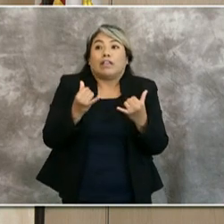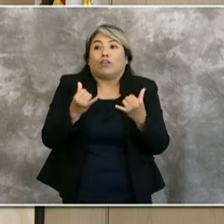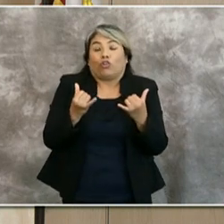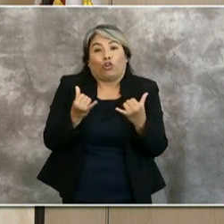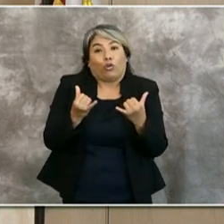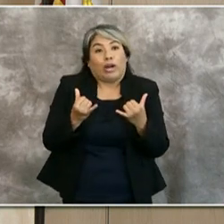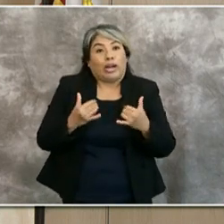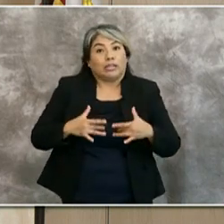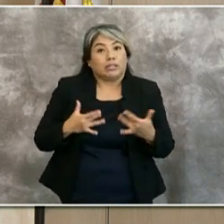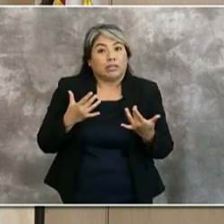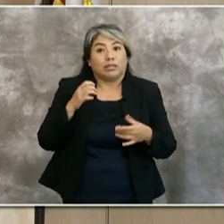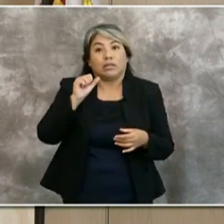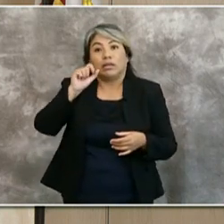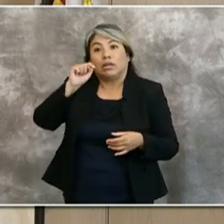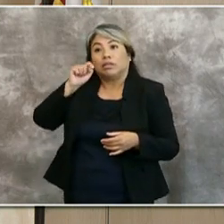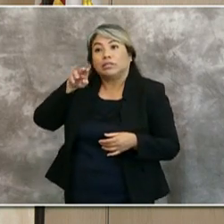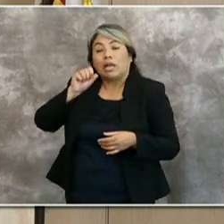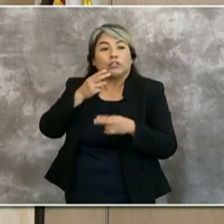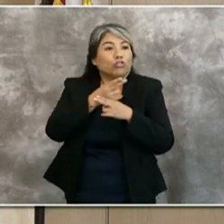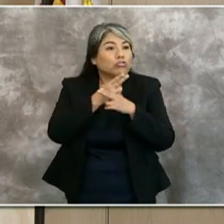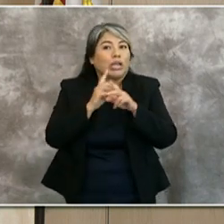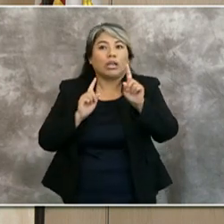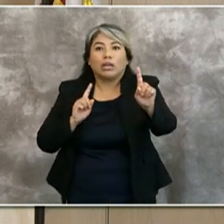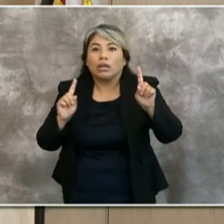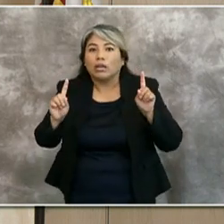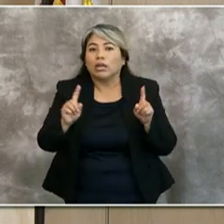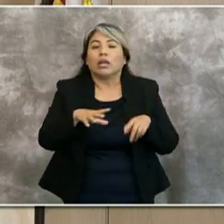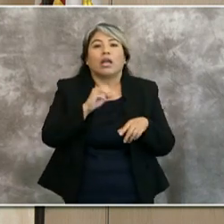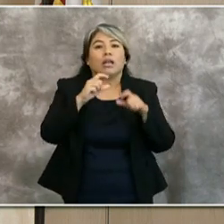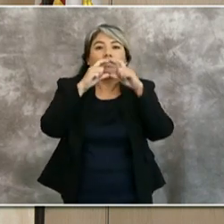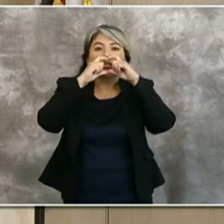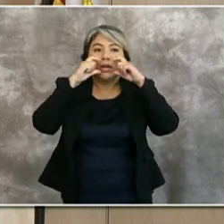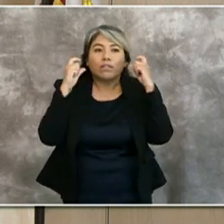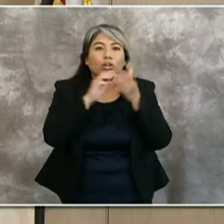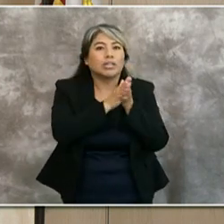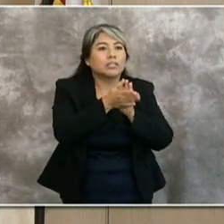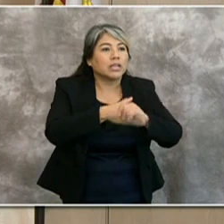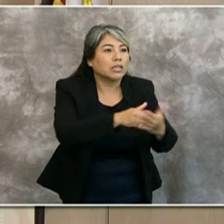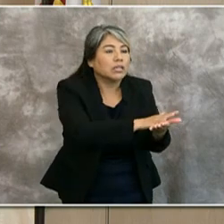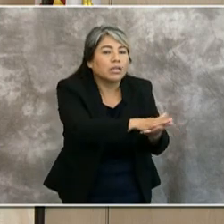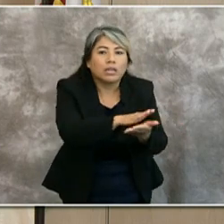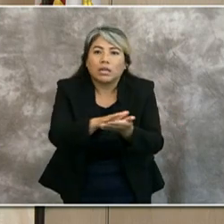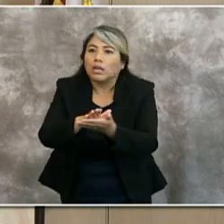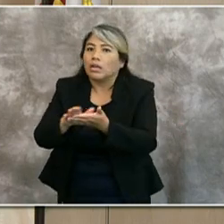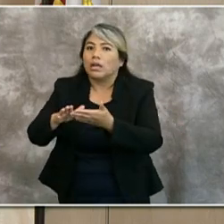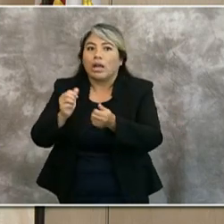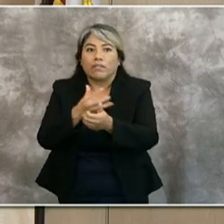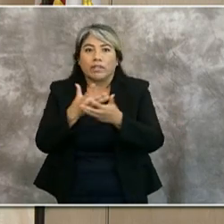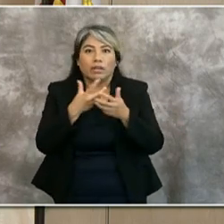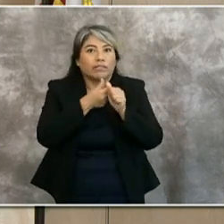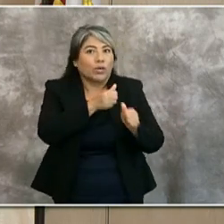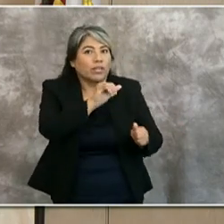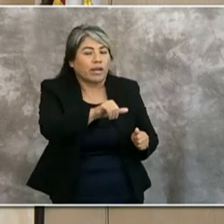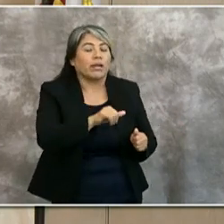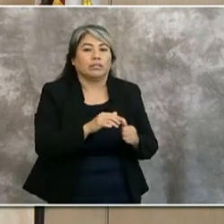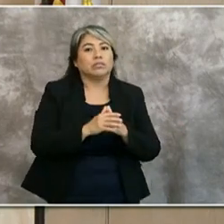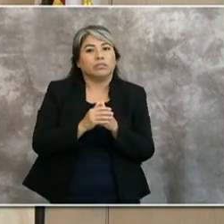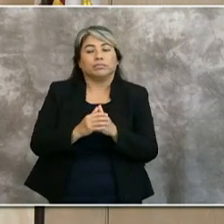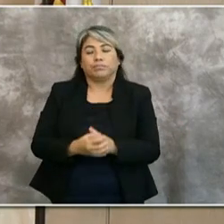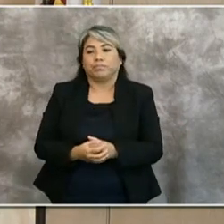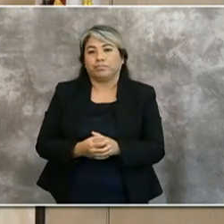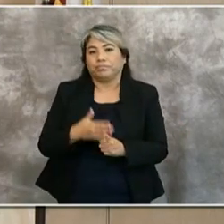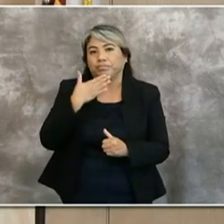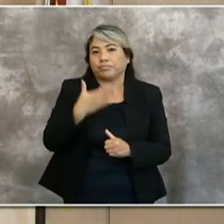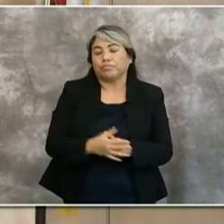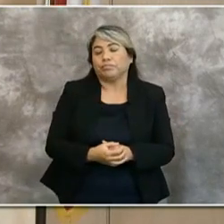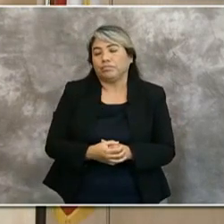status of using social distancing, facial coverings, sanitation, and hygiene. Thank you.